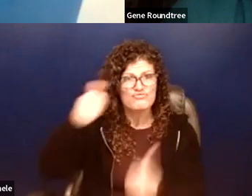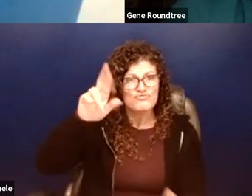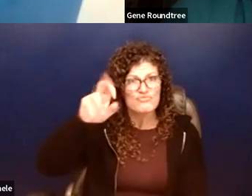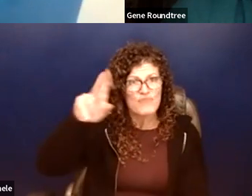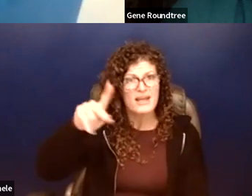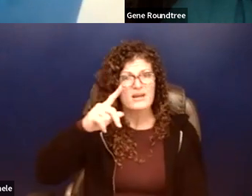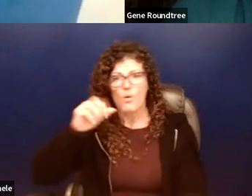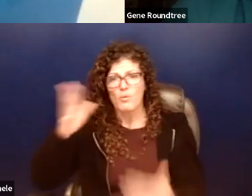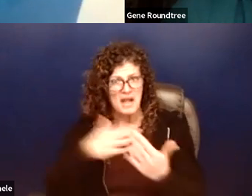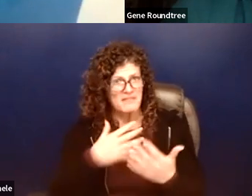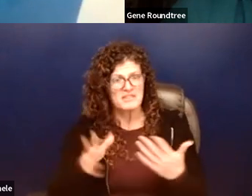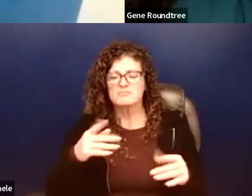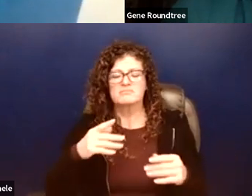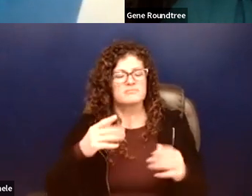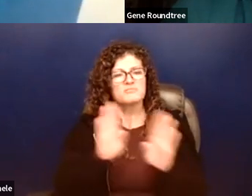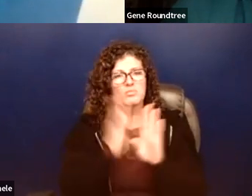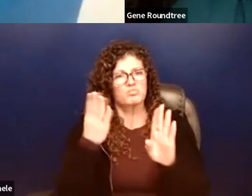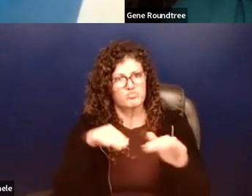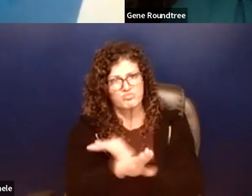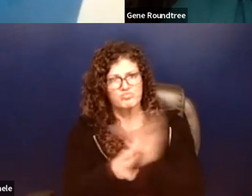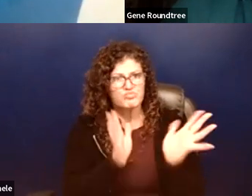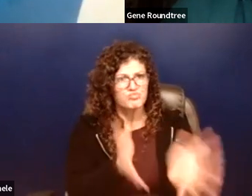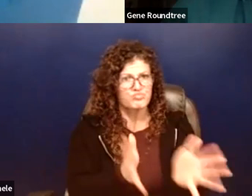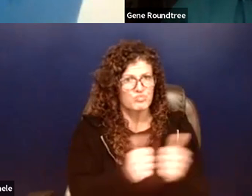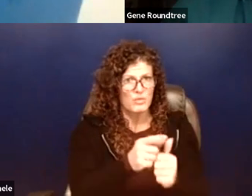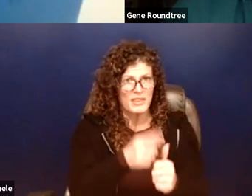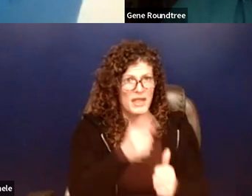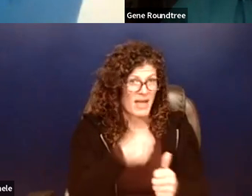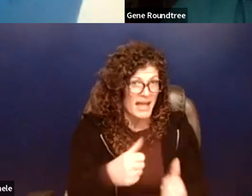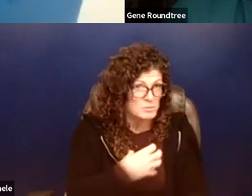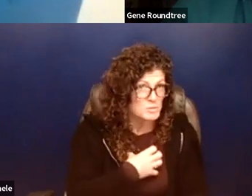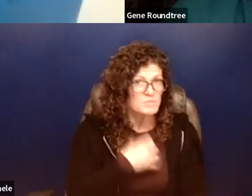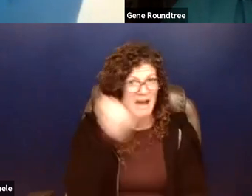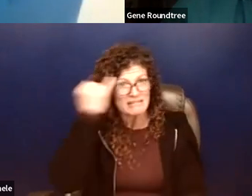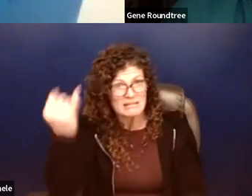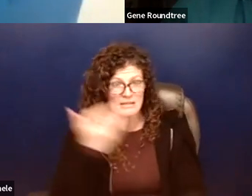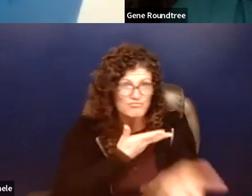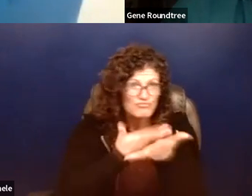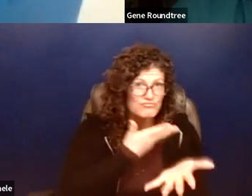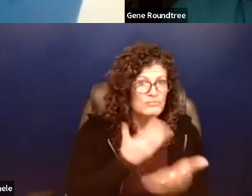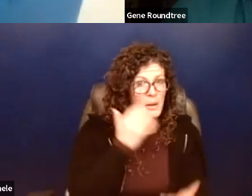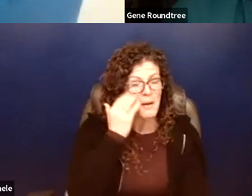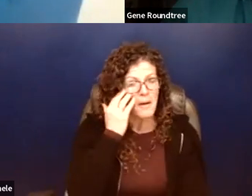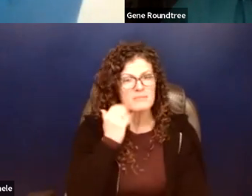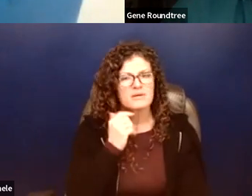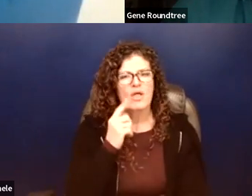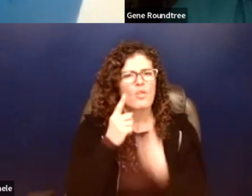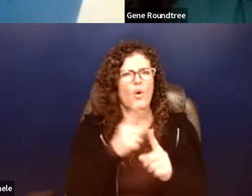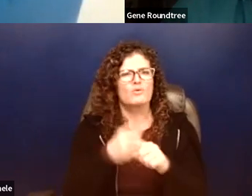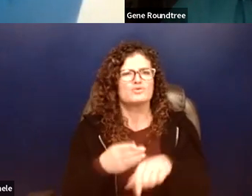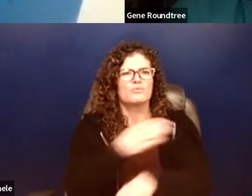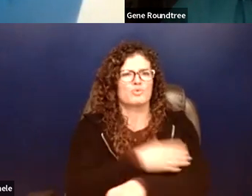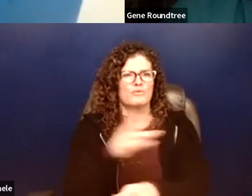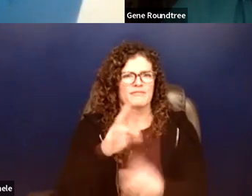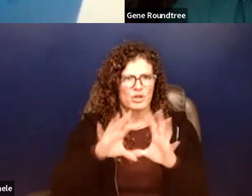military, you could come in through their door, reach out, talk to them with any grievances, any ideas to better the unit. And I feel like